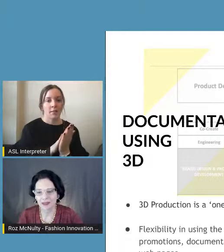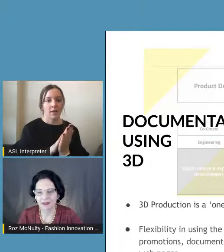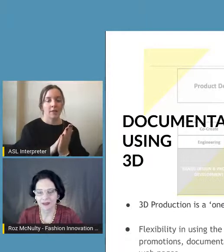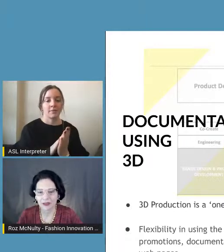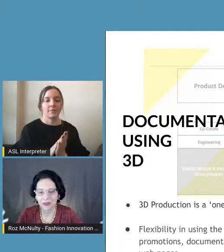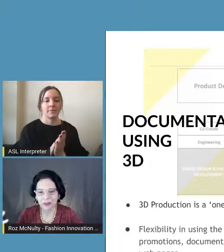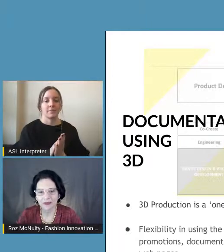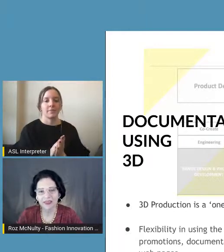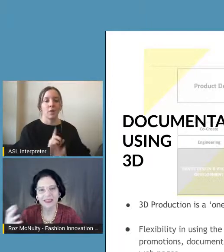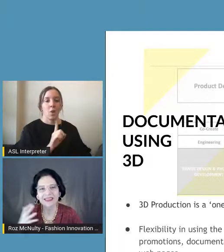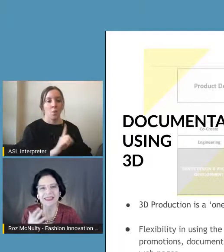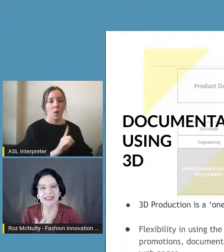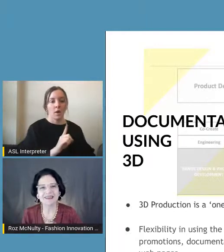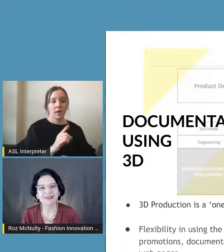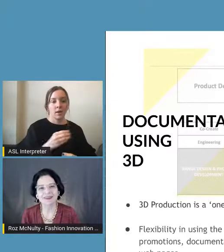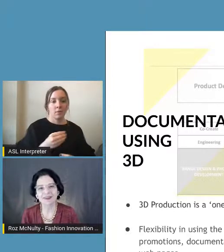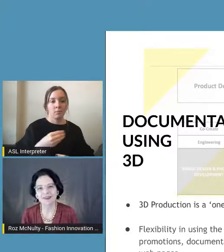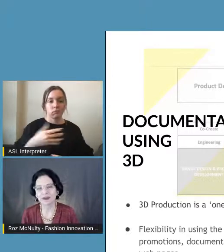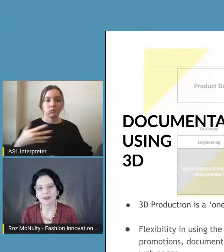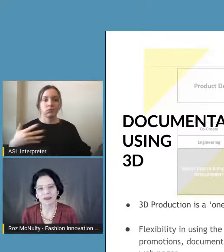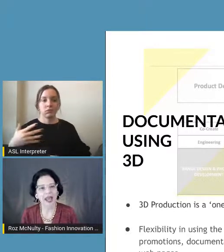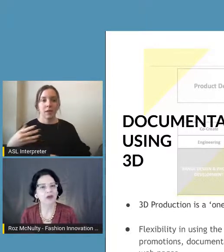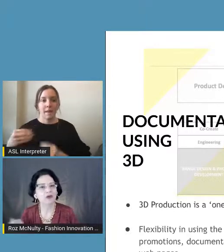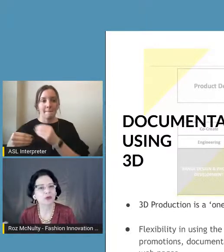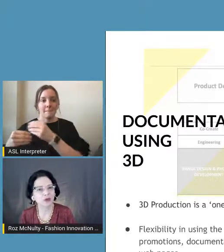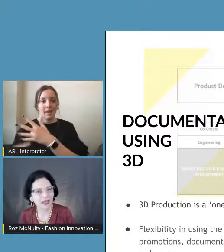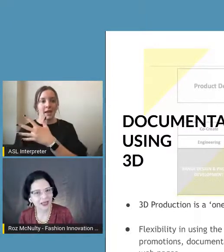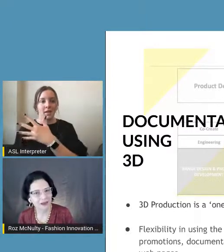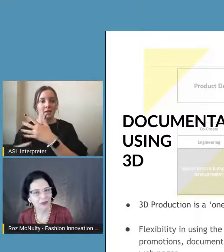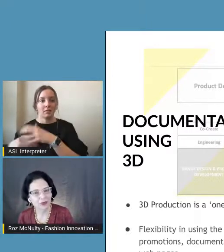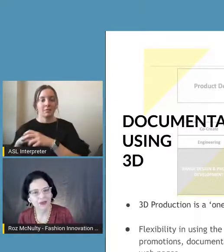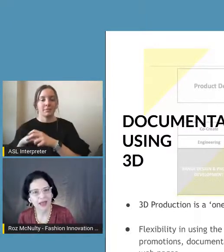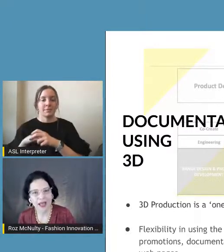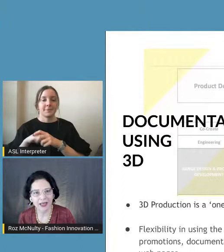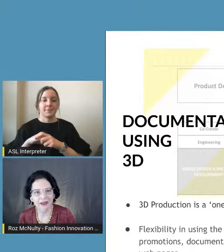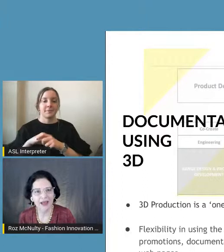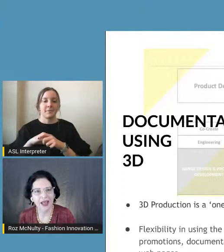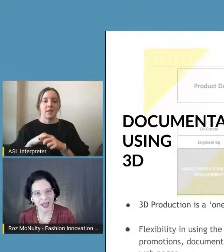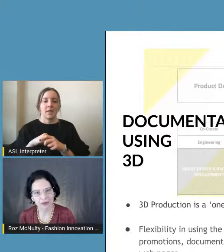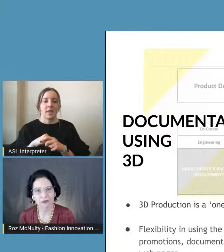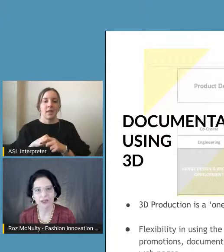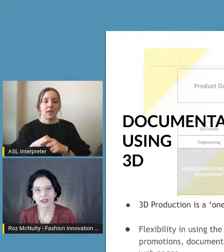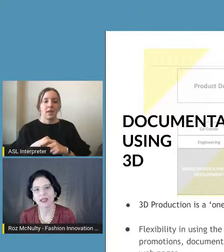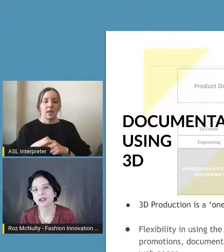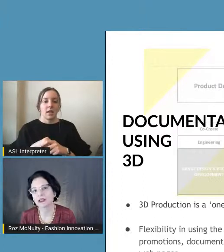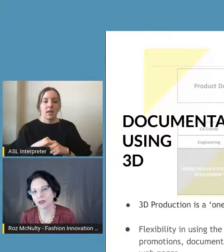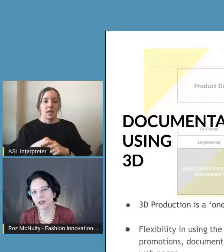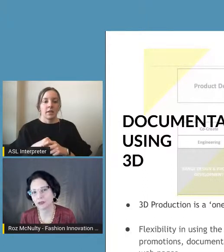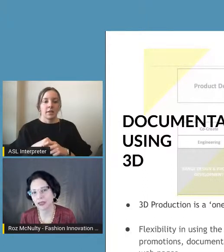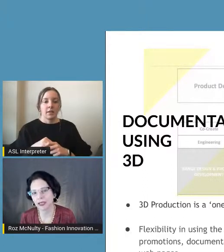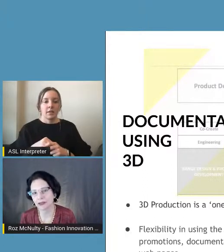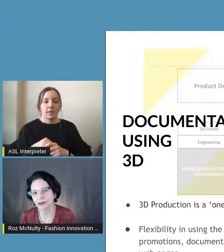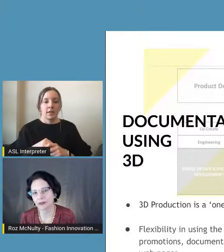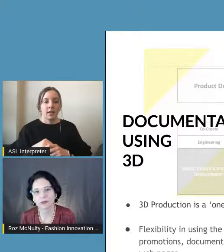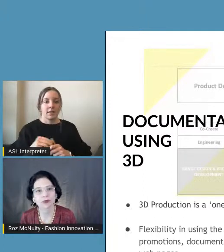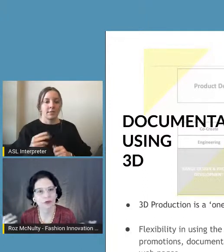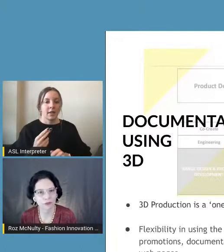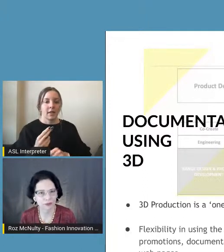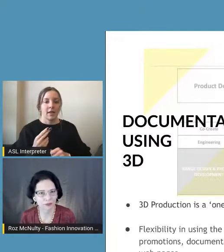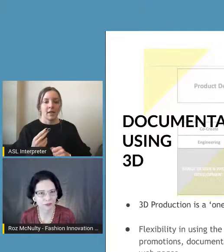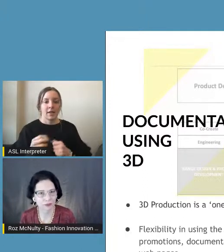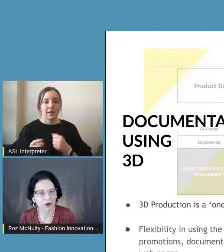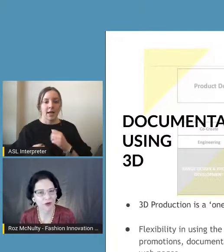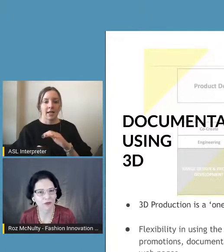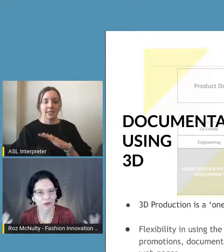and that basically they scan or create with CAD everything, including the plants, for